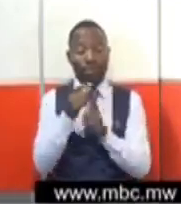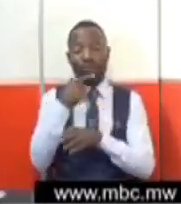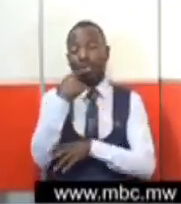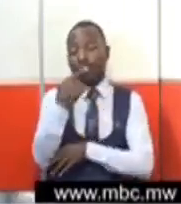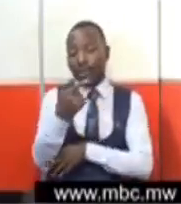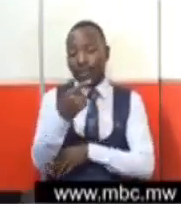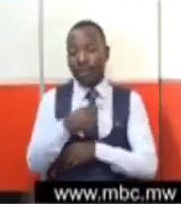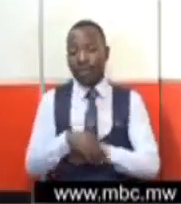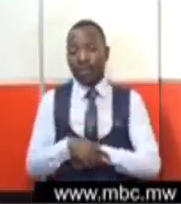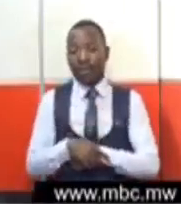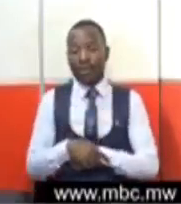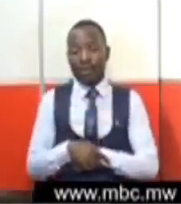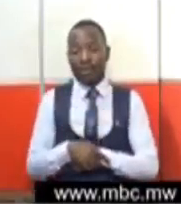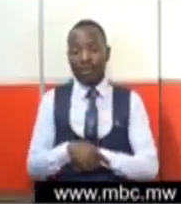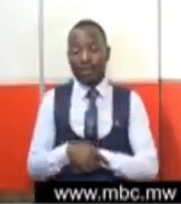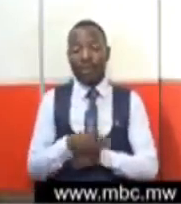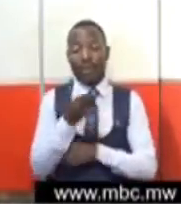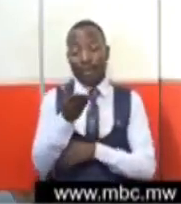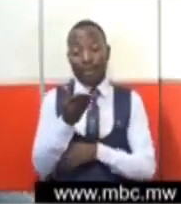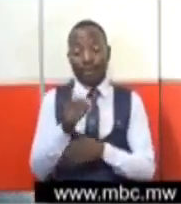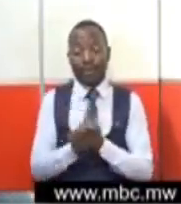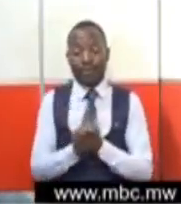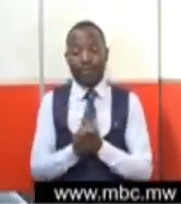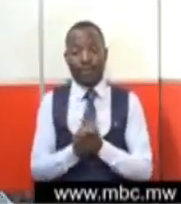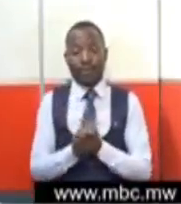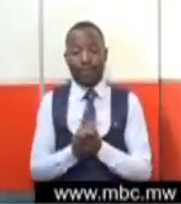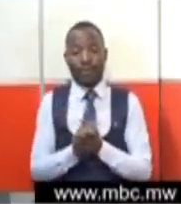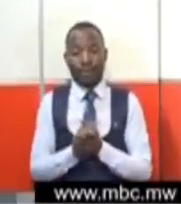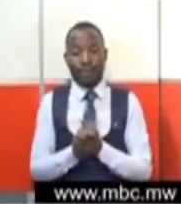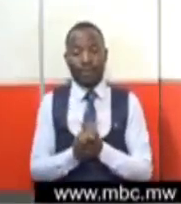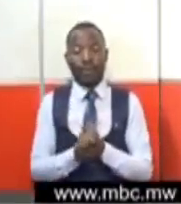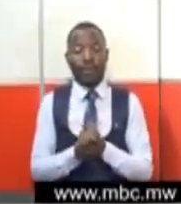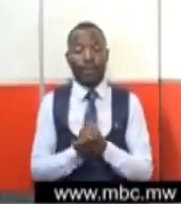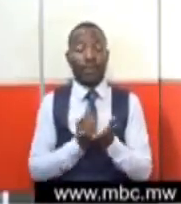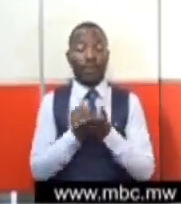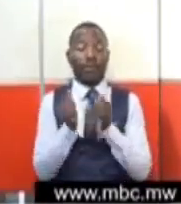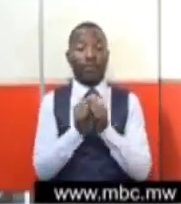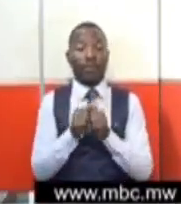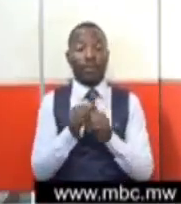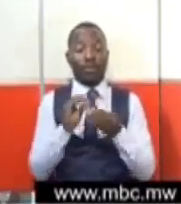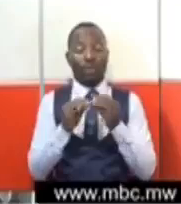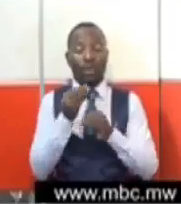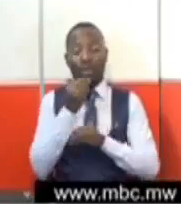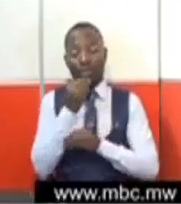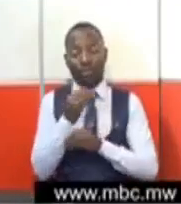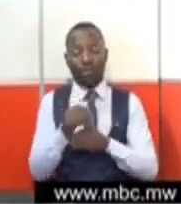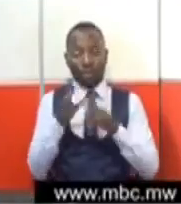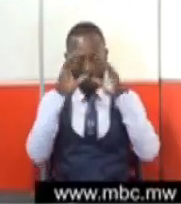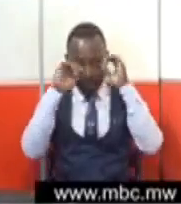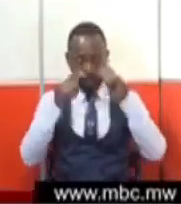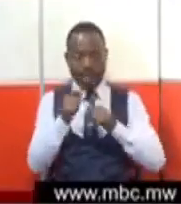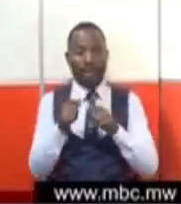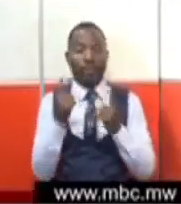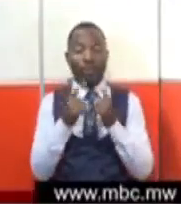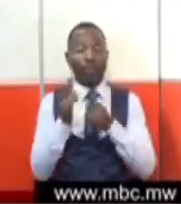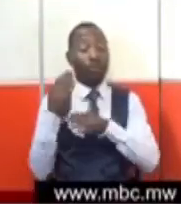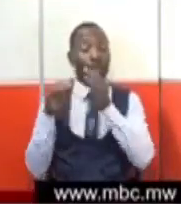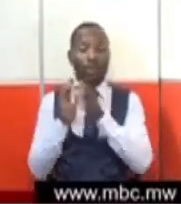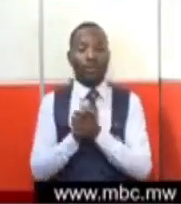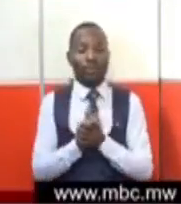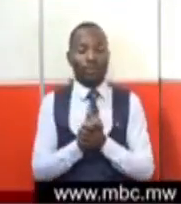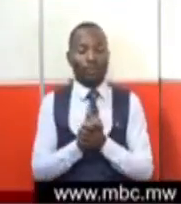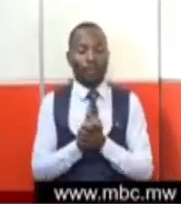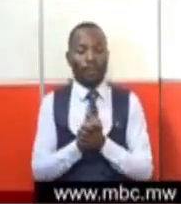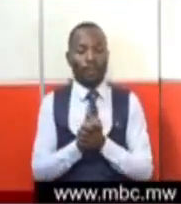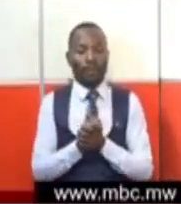Hesko Banda, said the feeder shelter and mixing plant has eased the feeding process dairy farmers used to encounter in the area. We